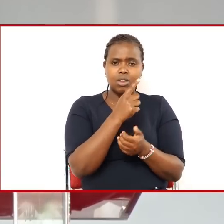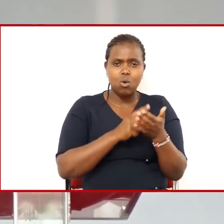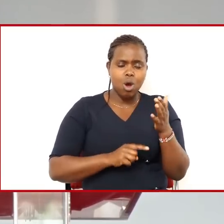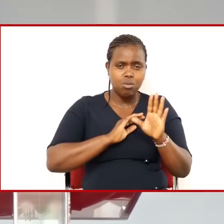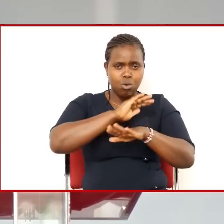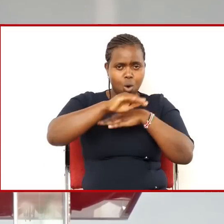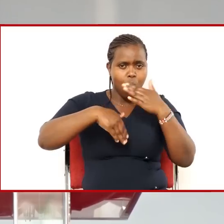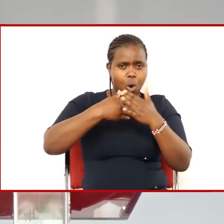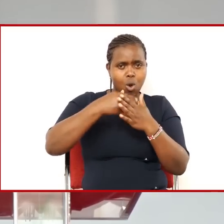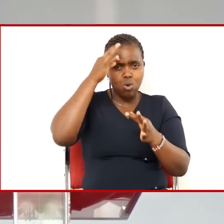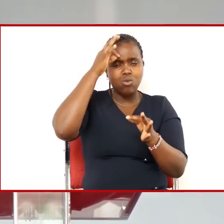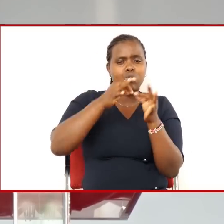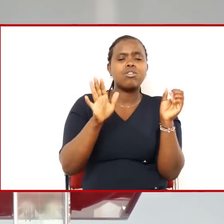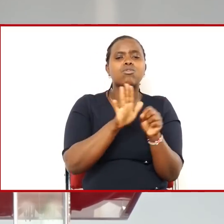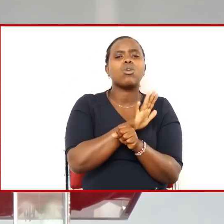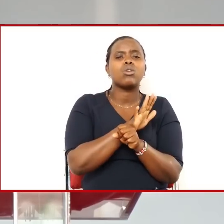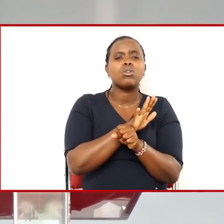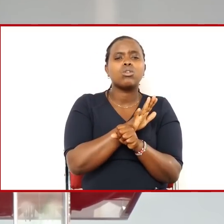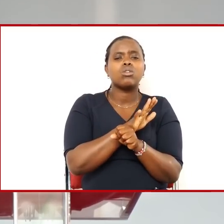as the hall of the faithful.